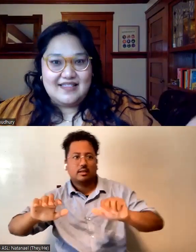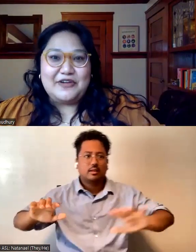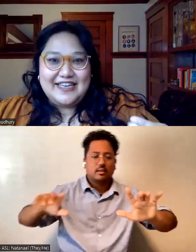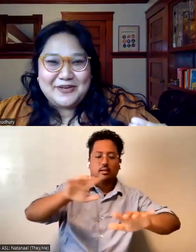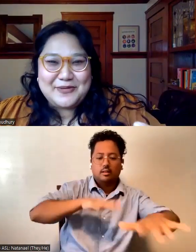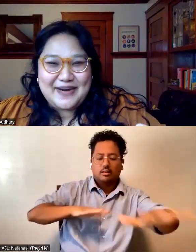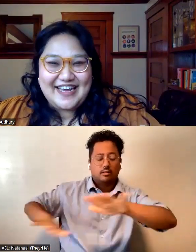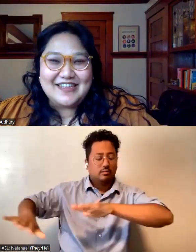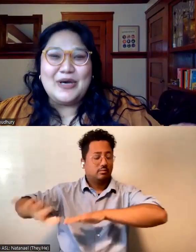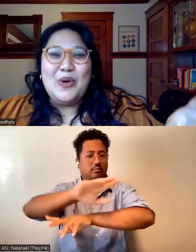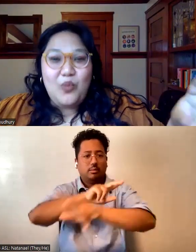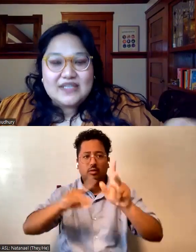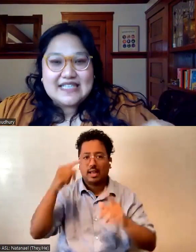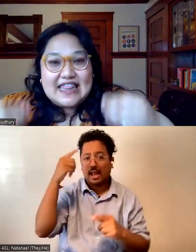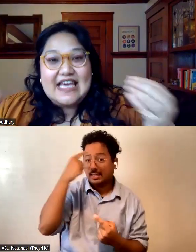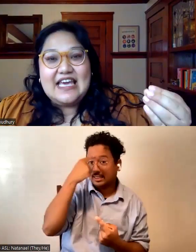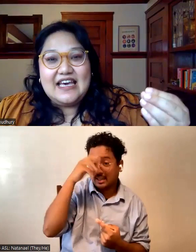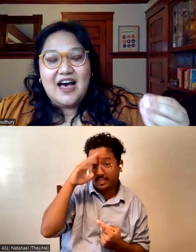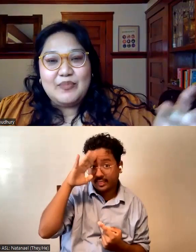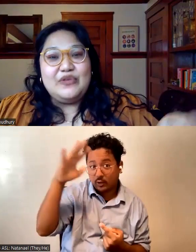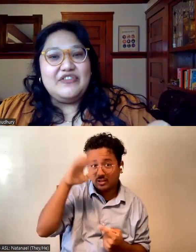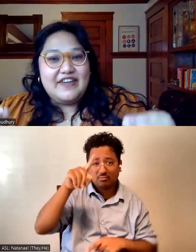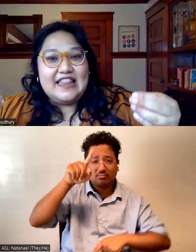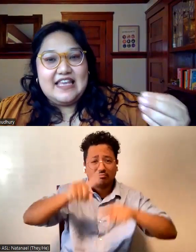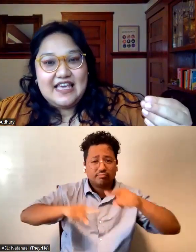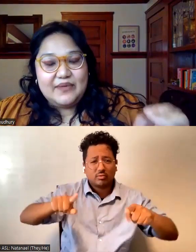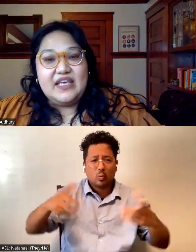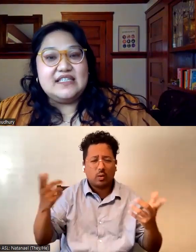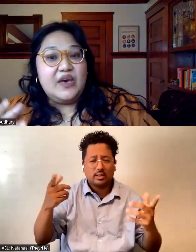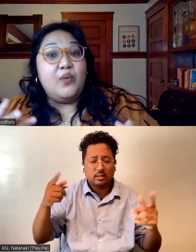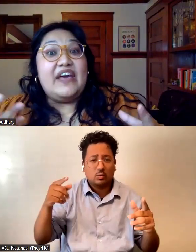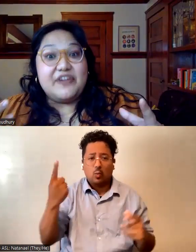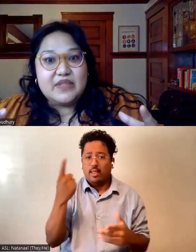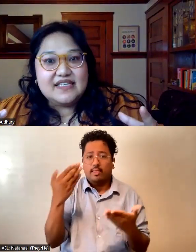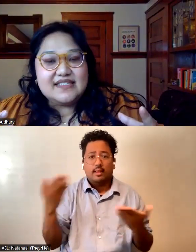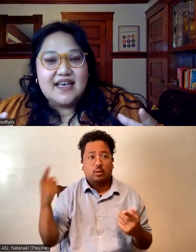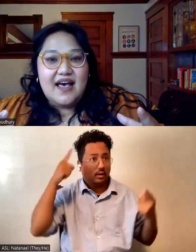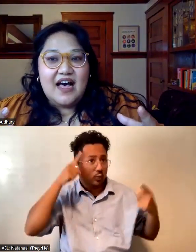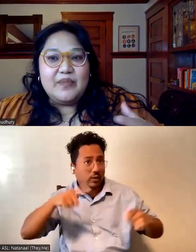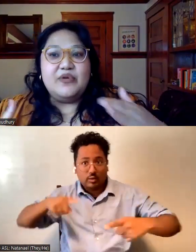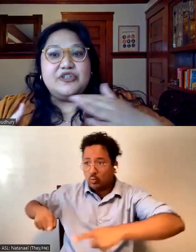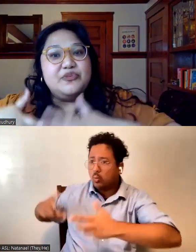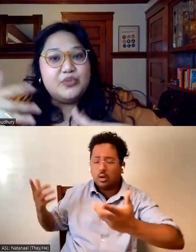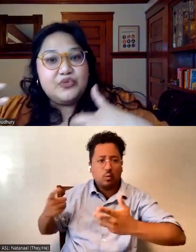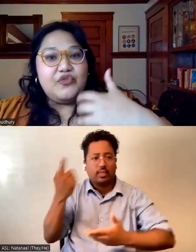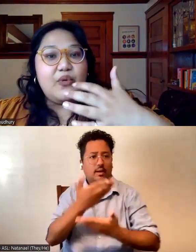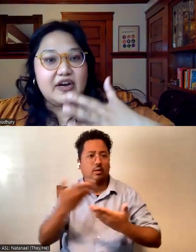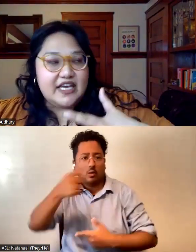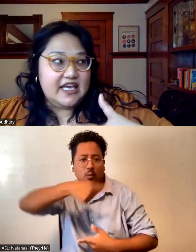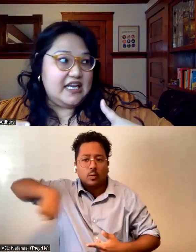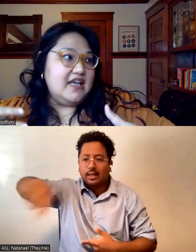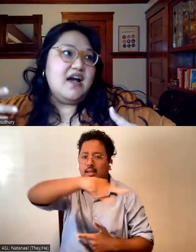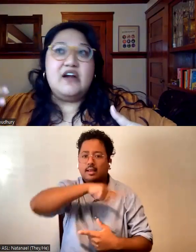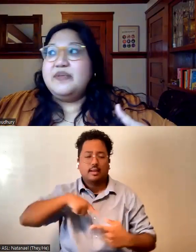what's the theory, right? Like, what's the thing, the unified thing that we could take away from this in order to move